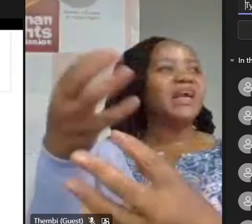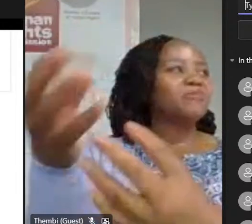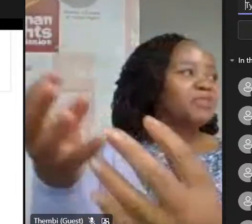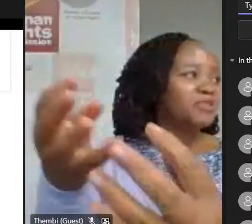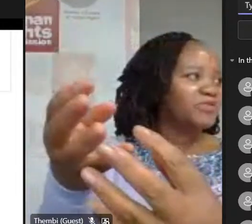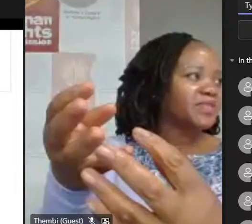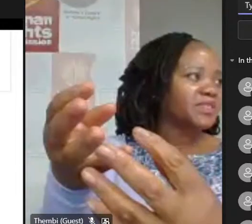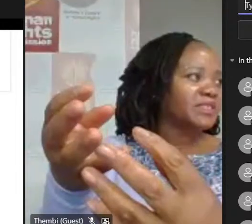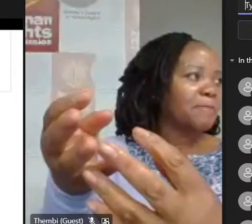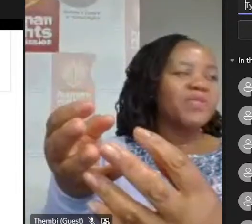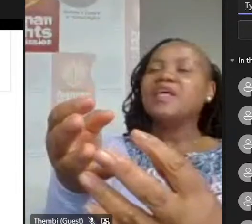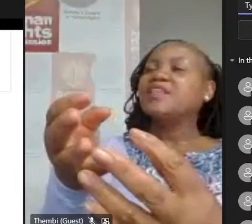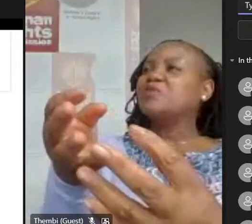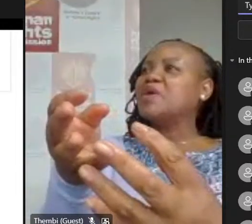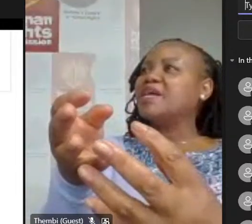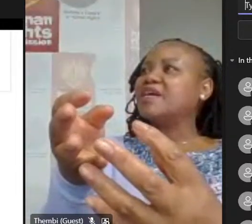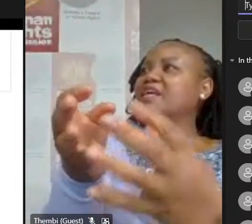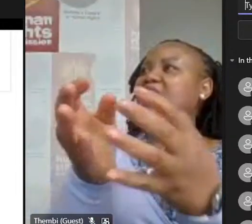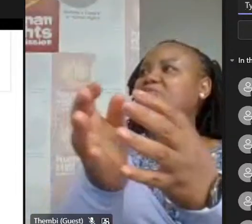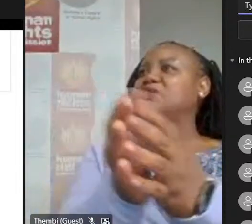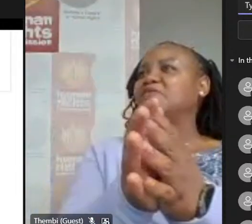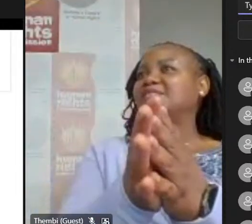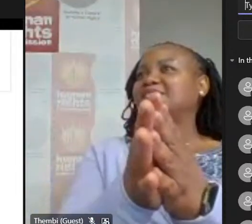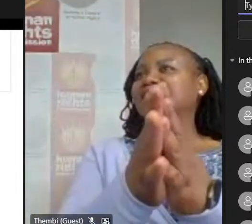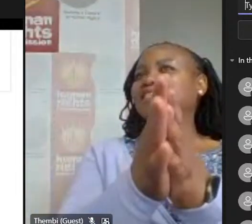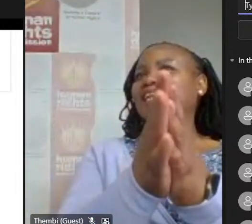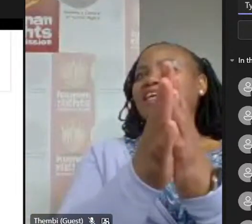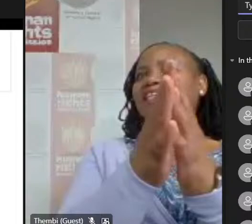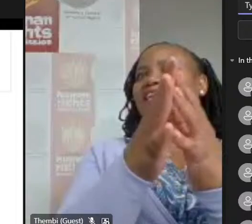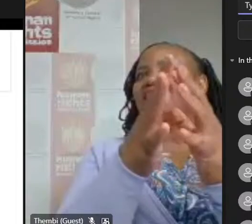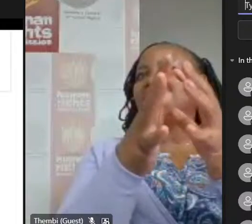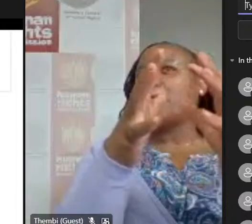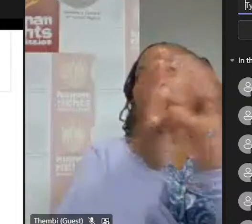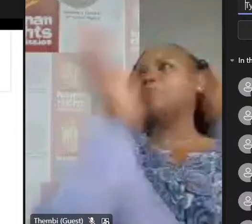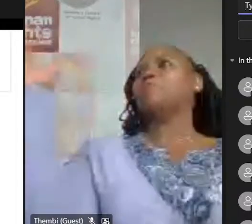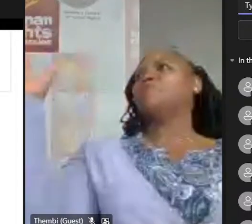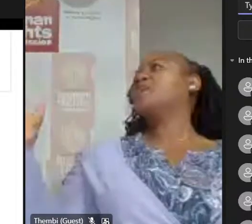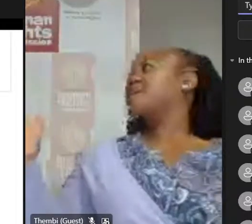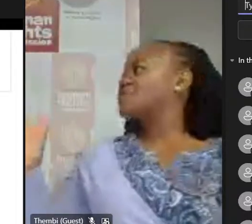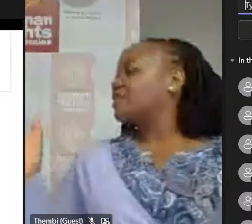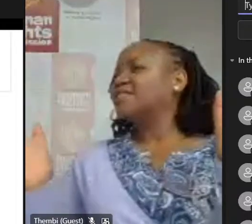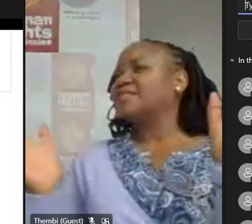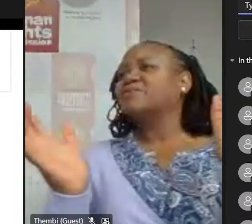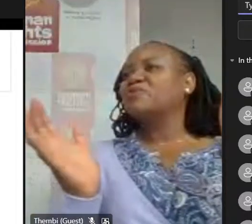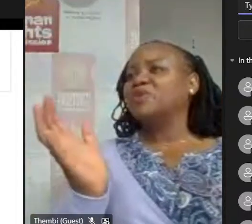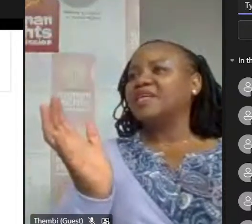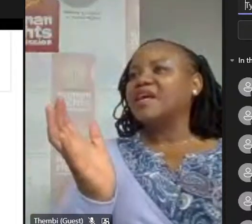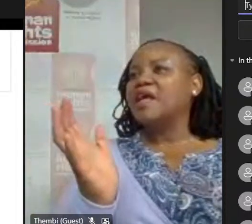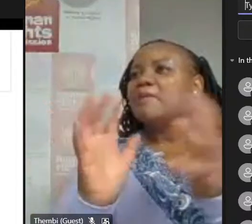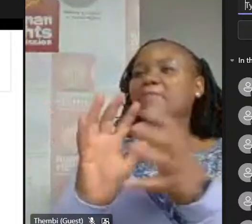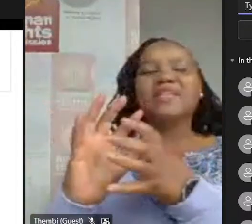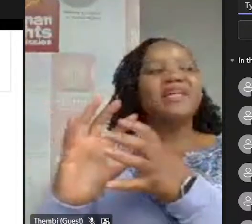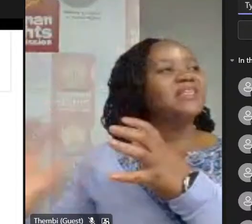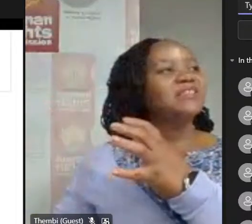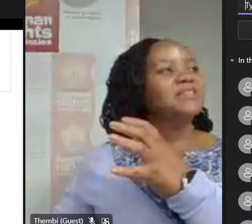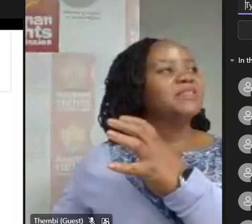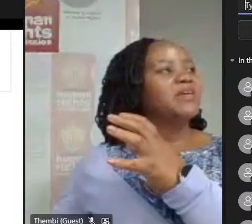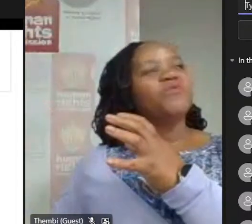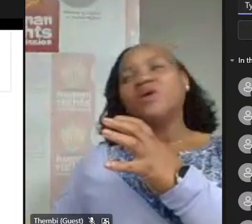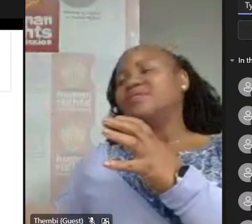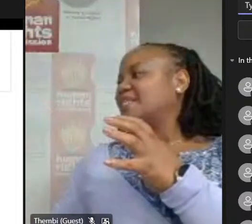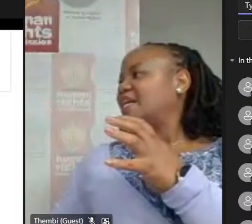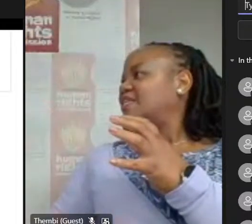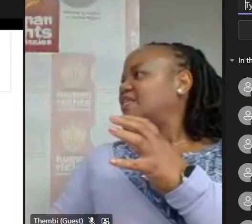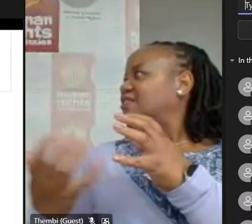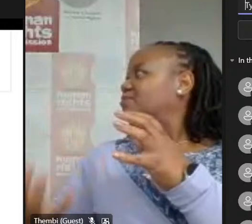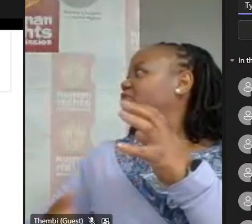when they come to university. Then when they come to university, it's like they're just boom, everything is exploding. But then these things have